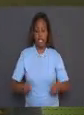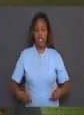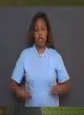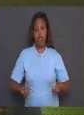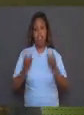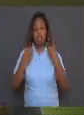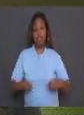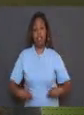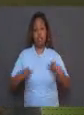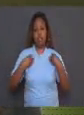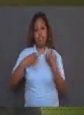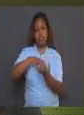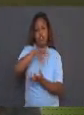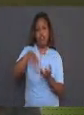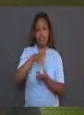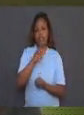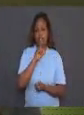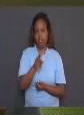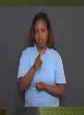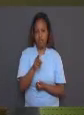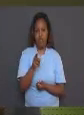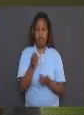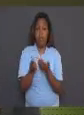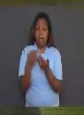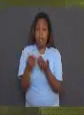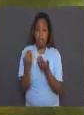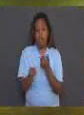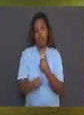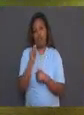a complex and fragile thing.